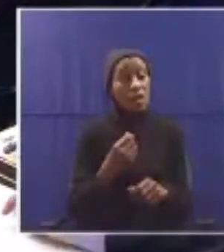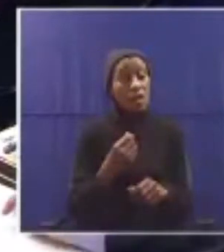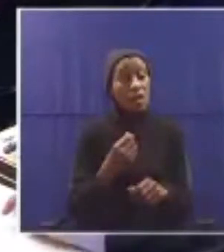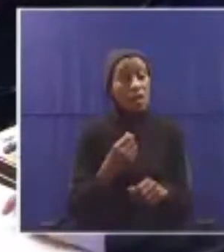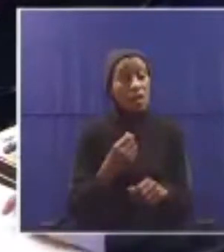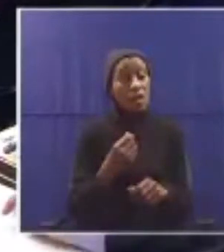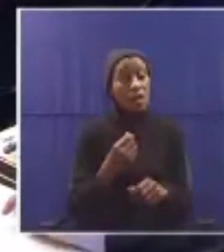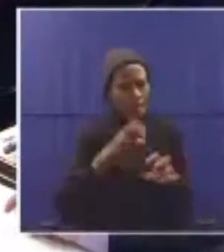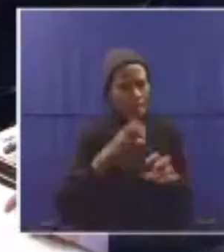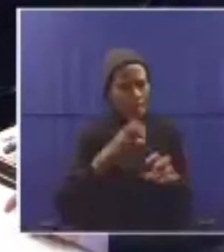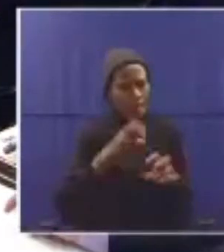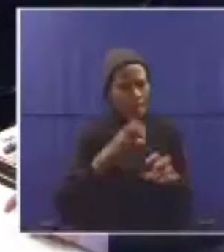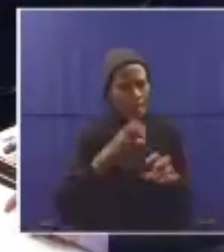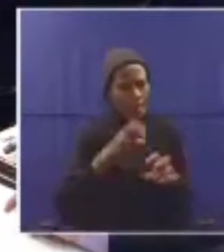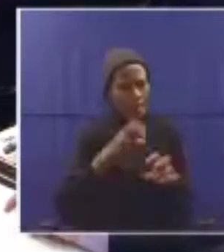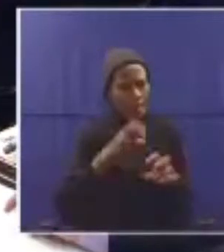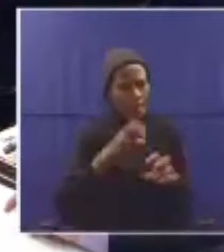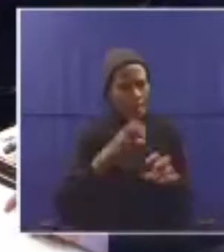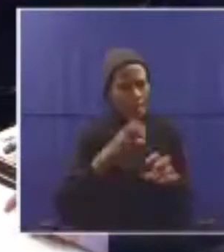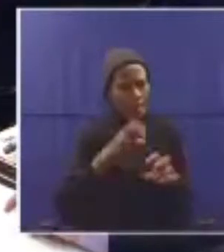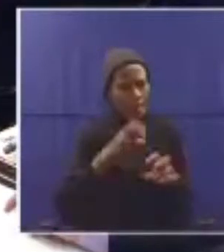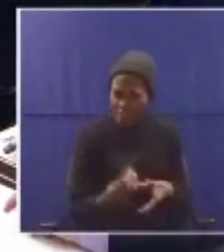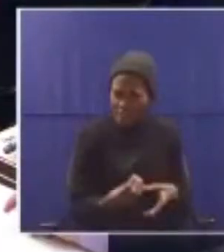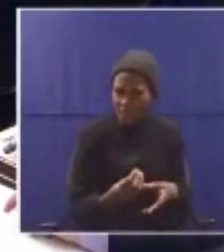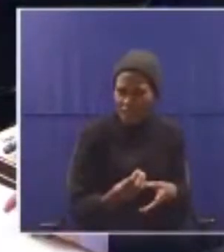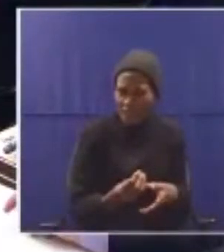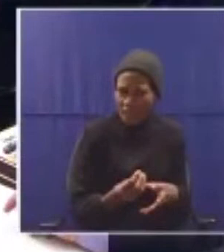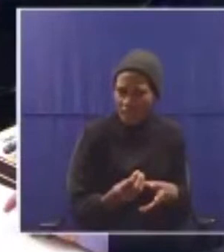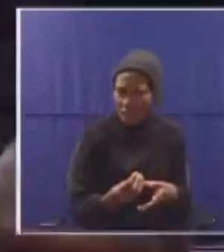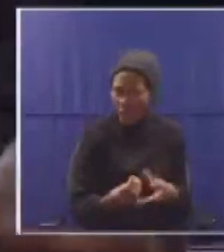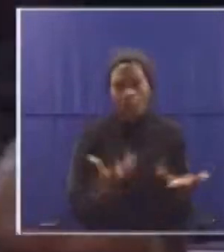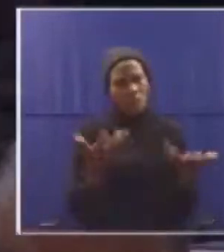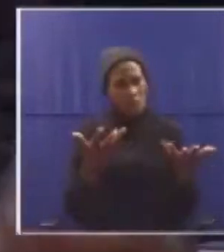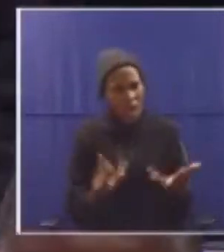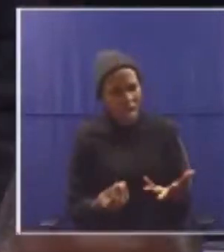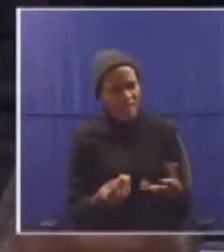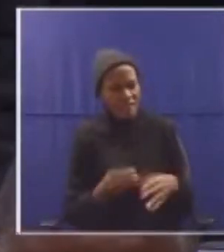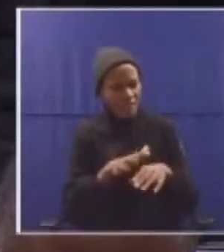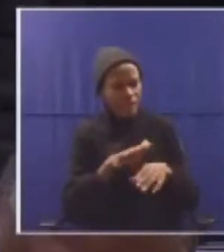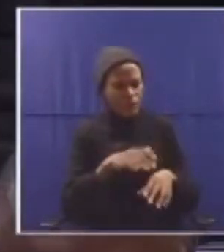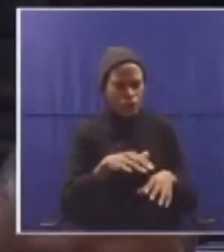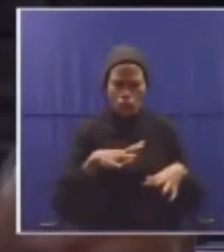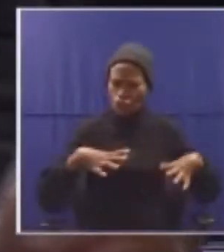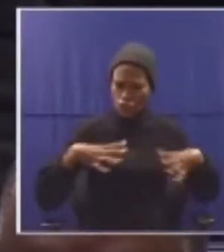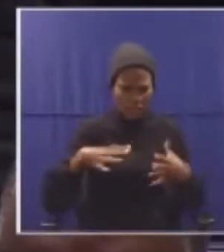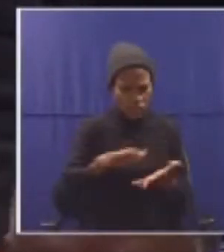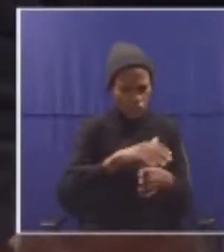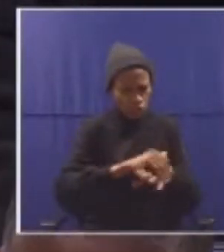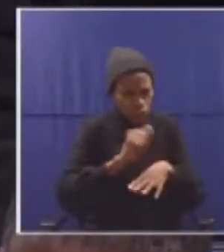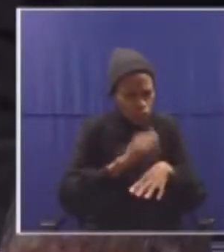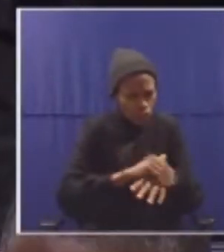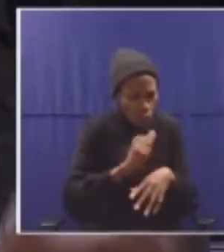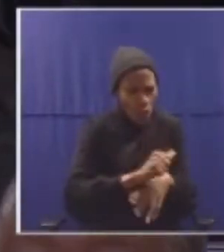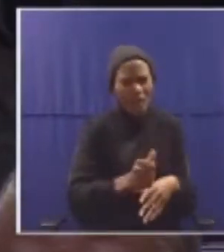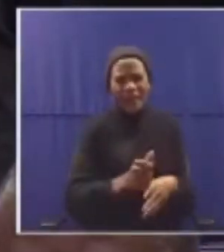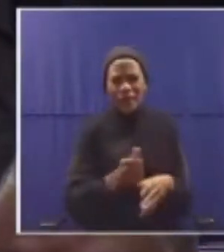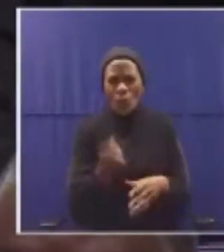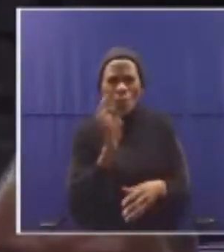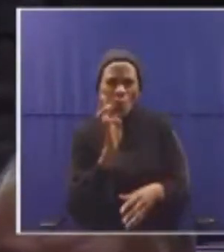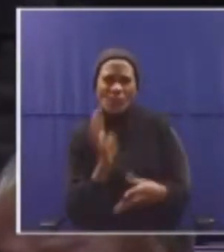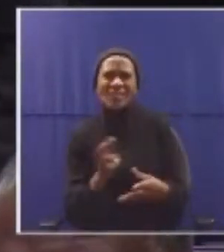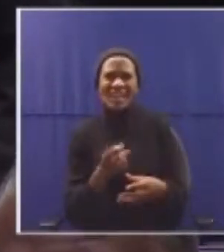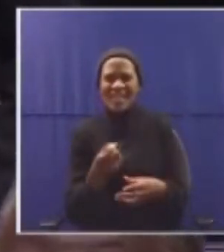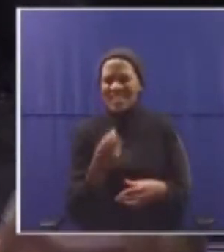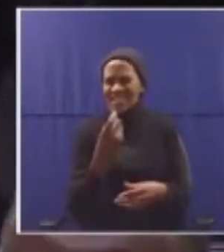in 2022, added to having some of the most fertile land, water, gold, chrome, zinc,